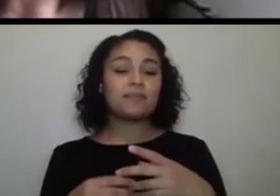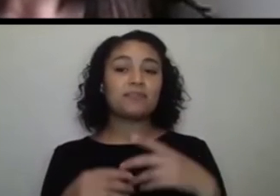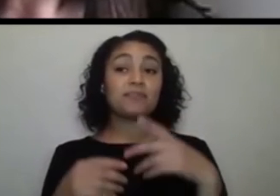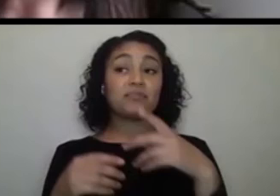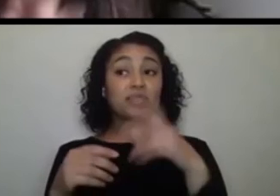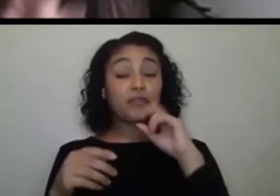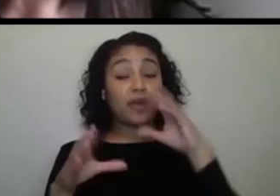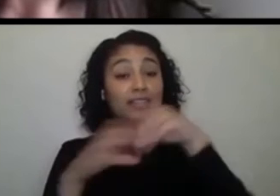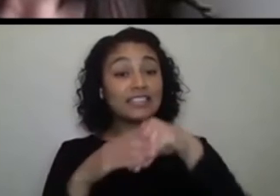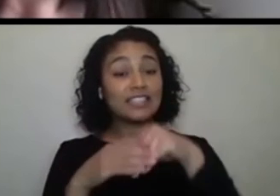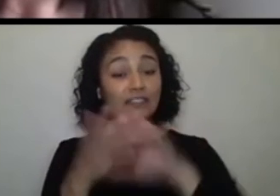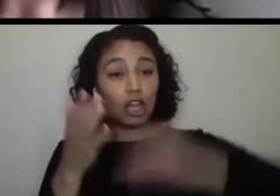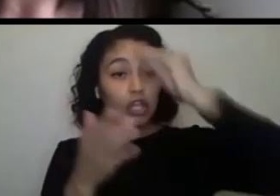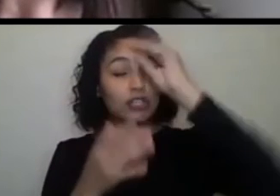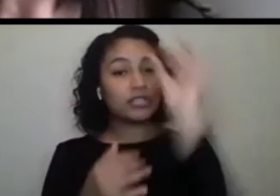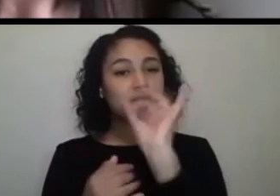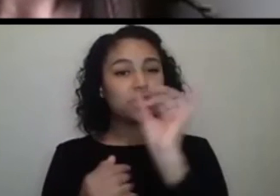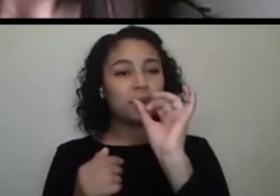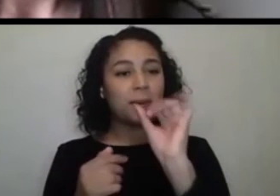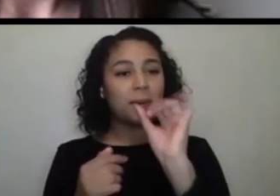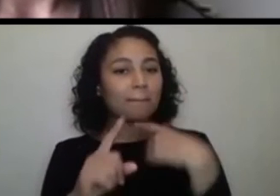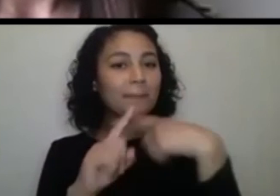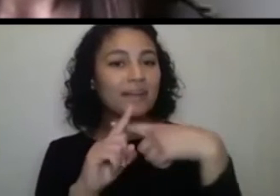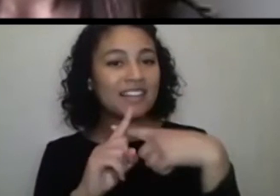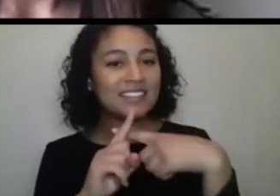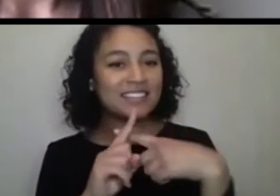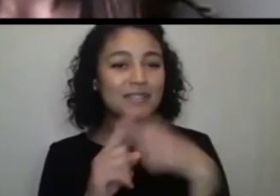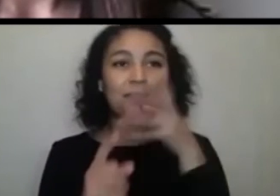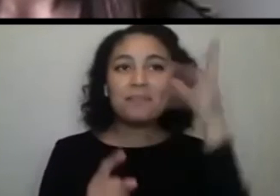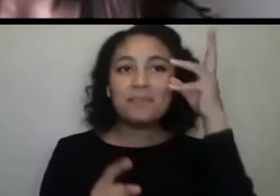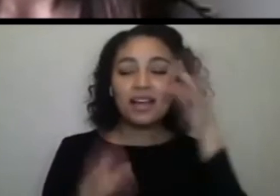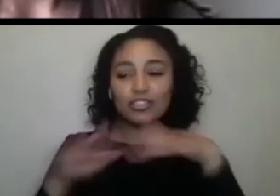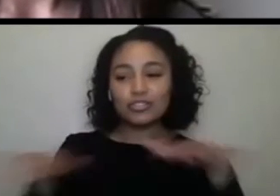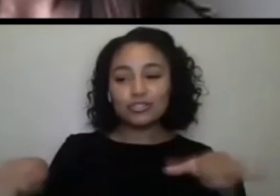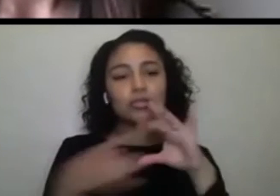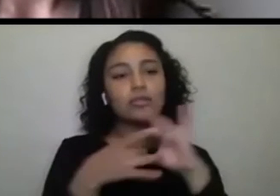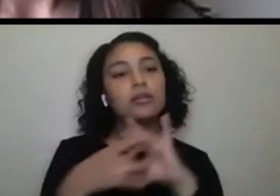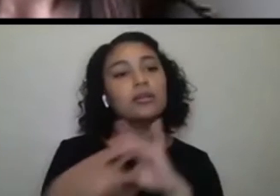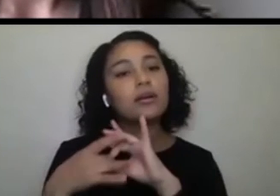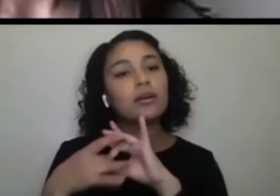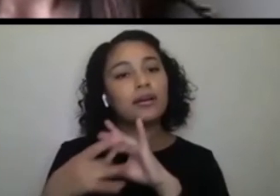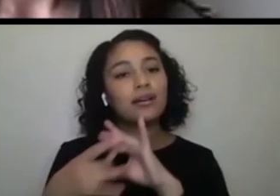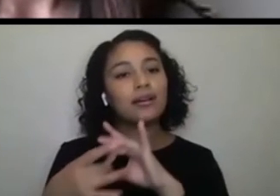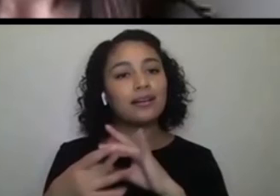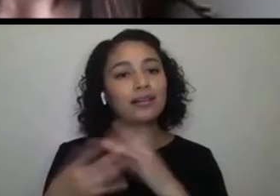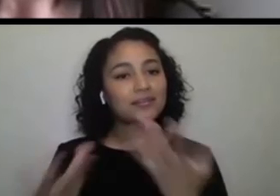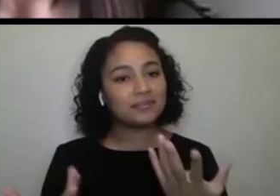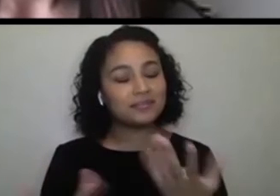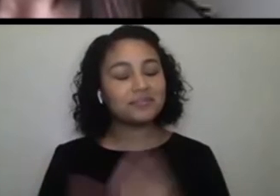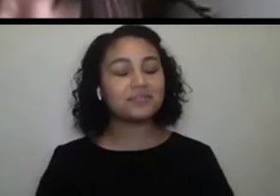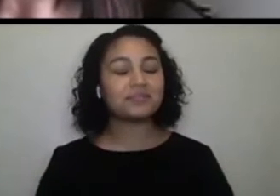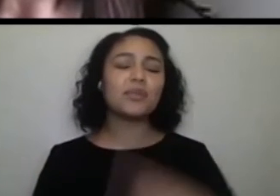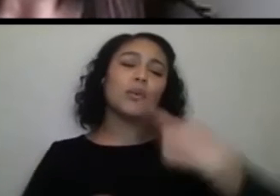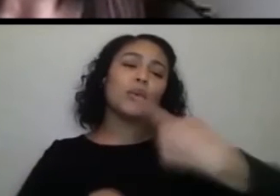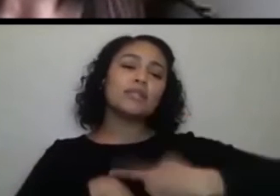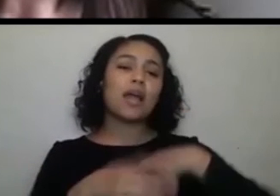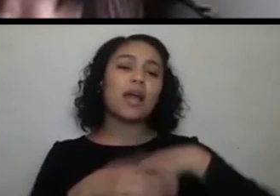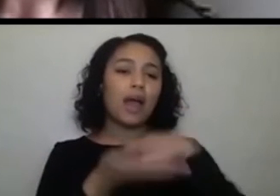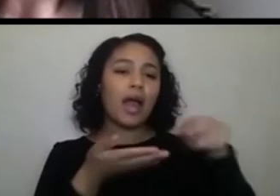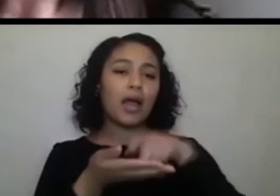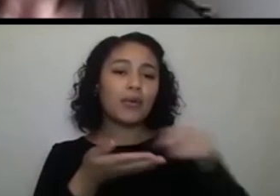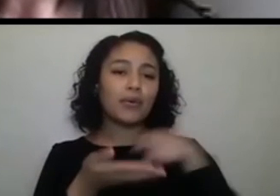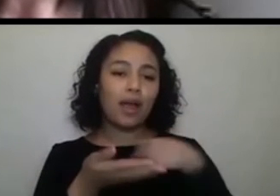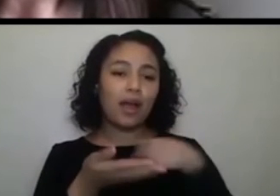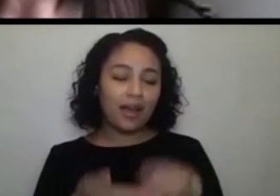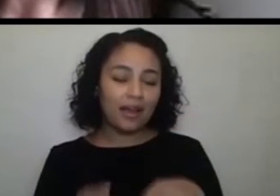and the child. It's why you read picture books. And you know, I wrote an article once about books that make you stop